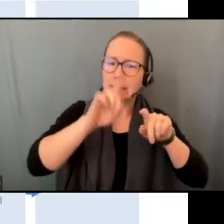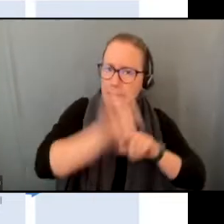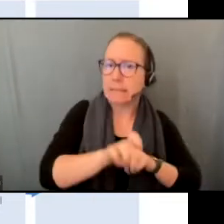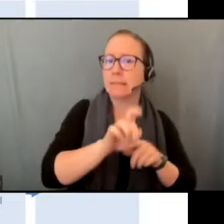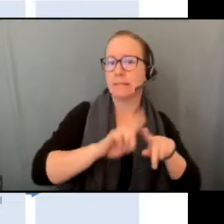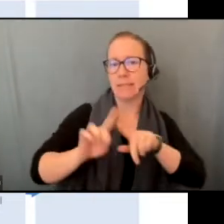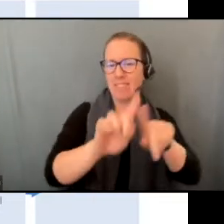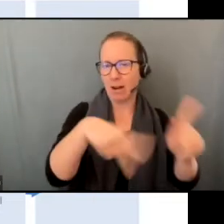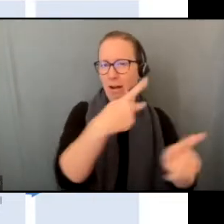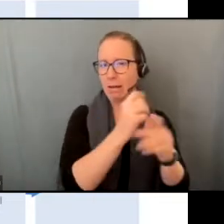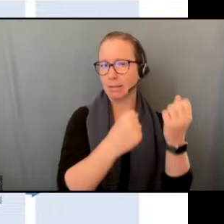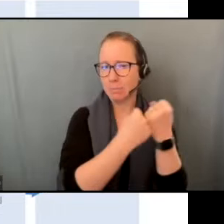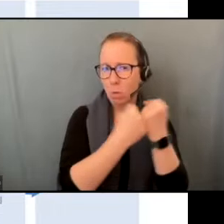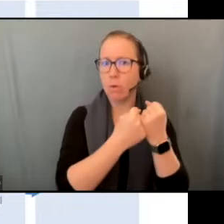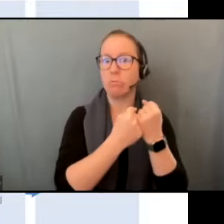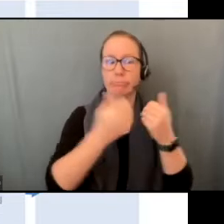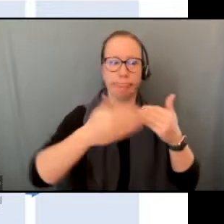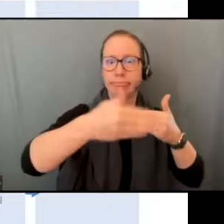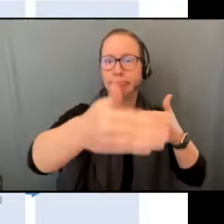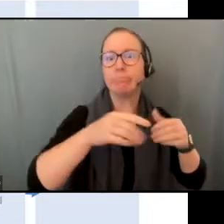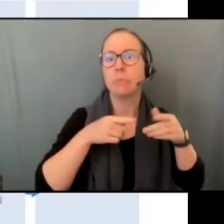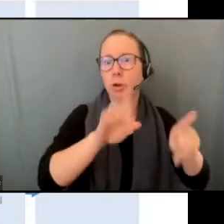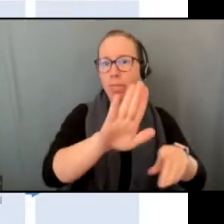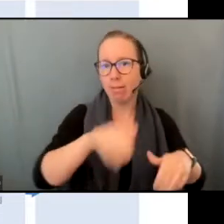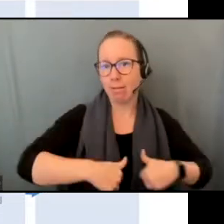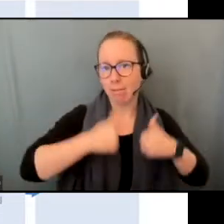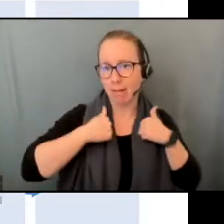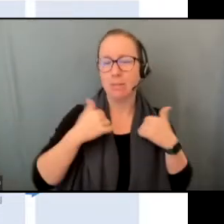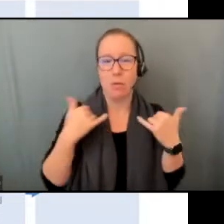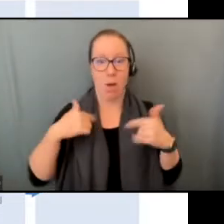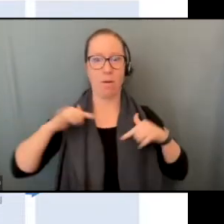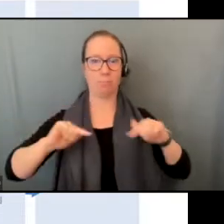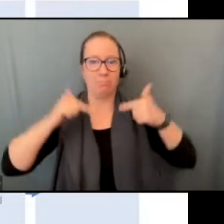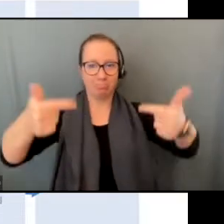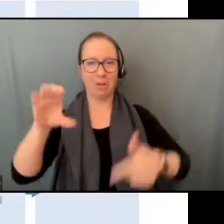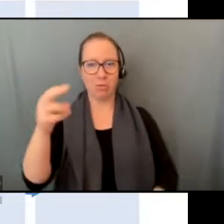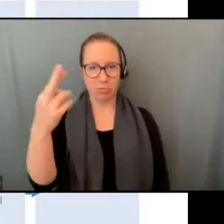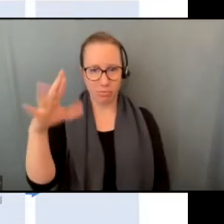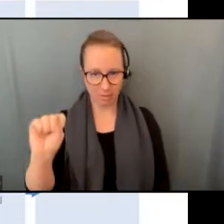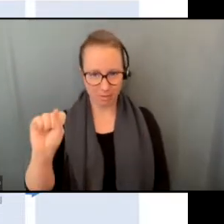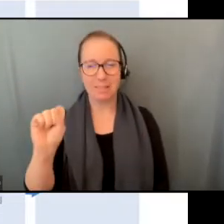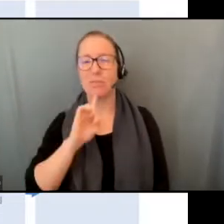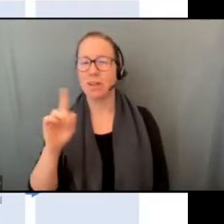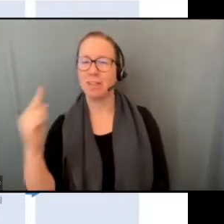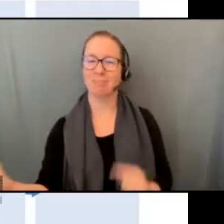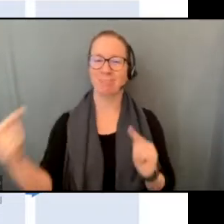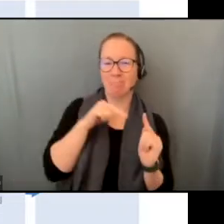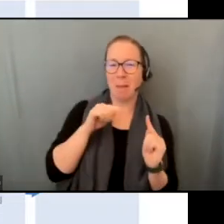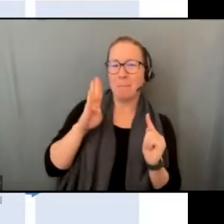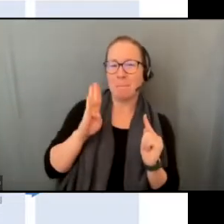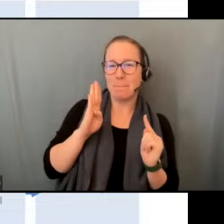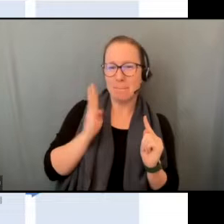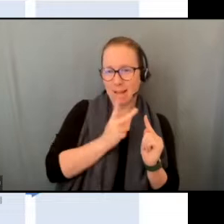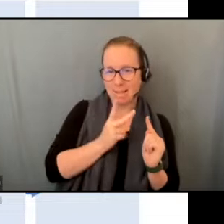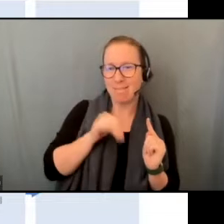their lifespan. So I'm going to turn it over to Chris because it goes back to that duck story. If